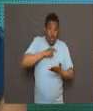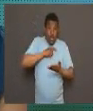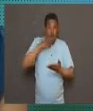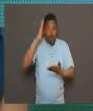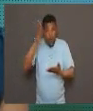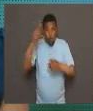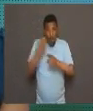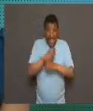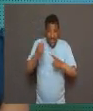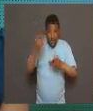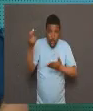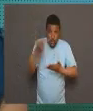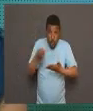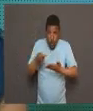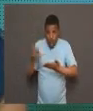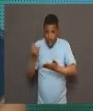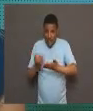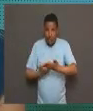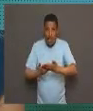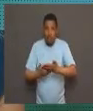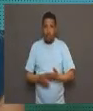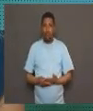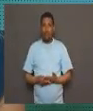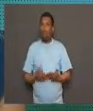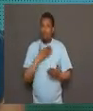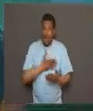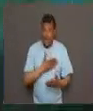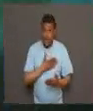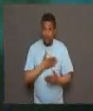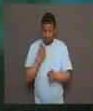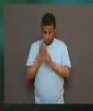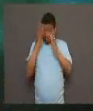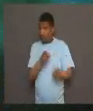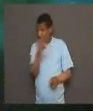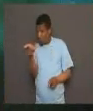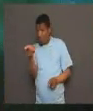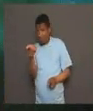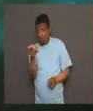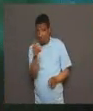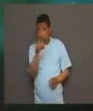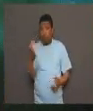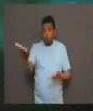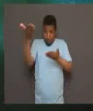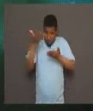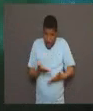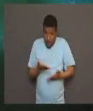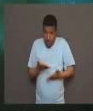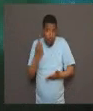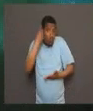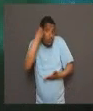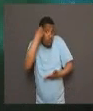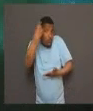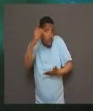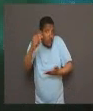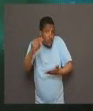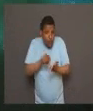lesson, we will practice drawing a sketch map. Please make sure that you